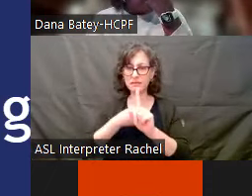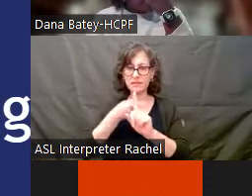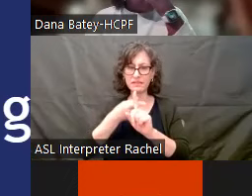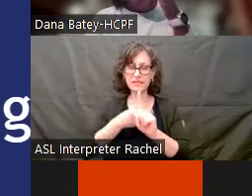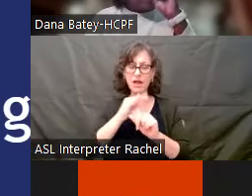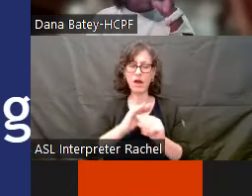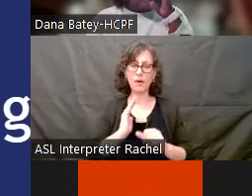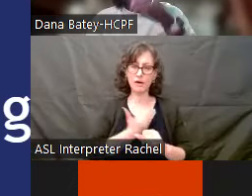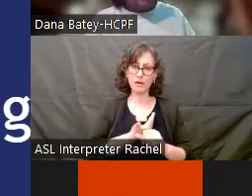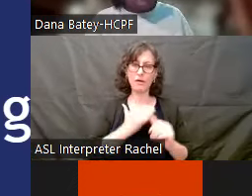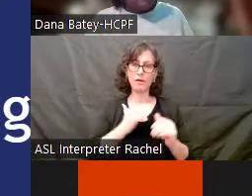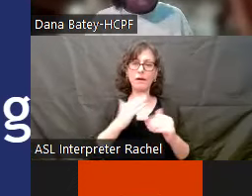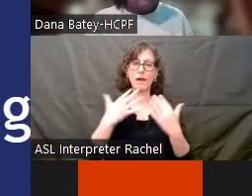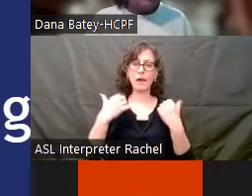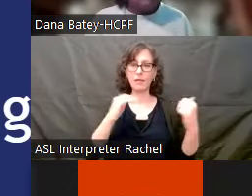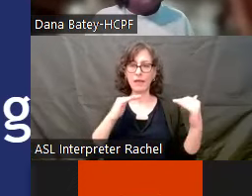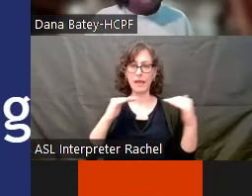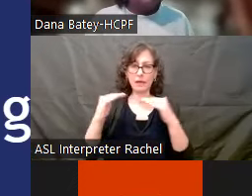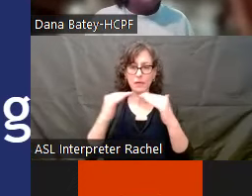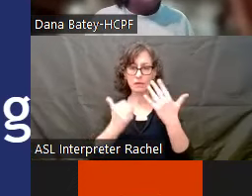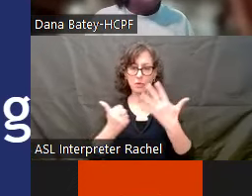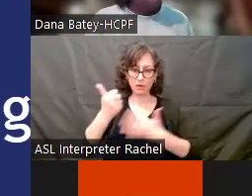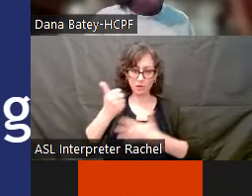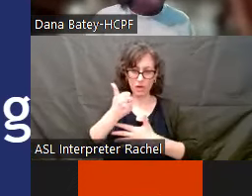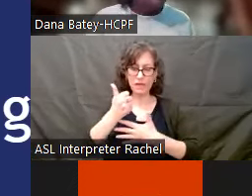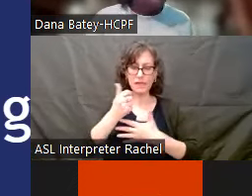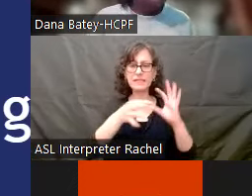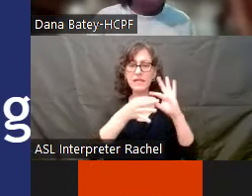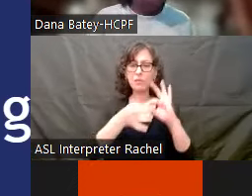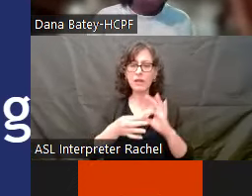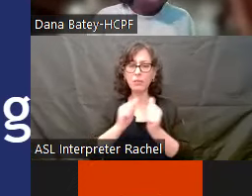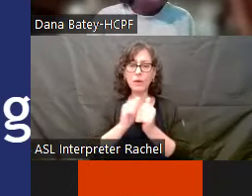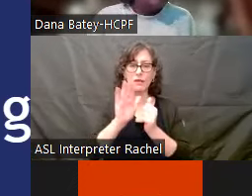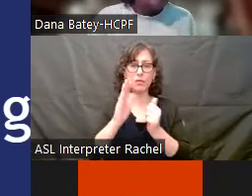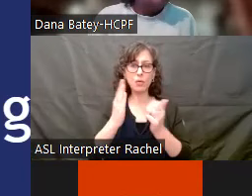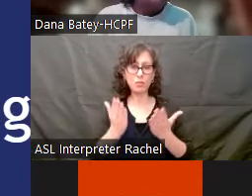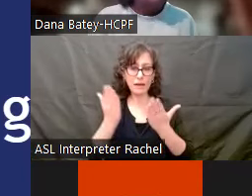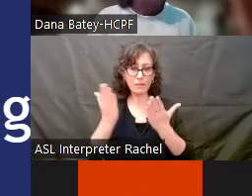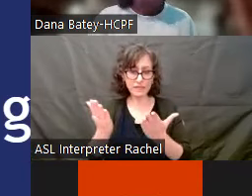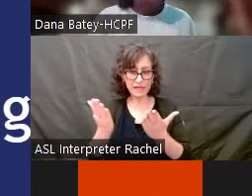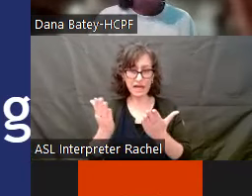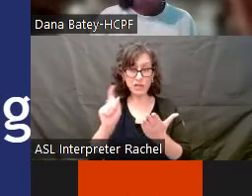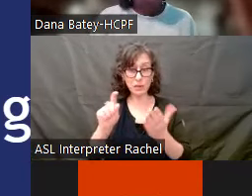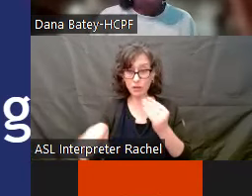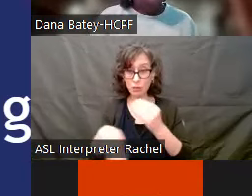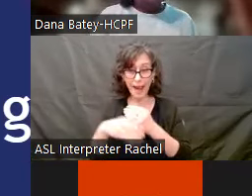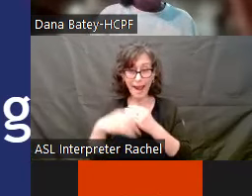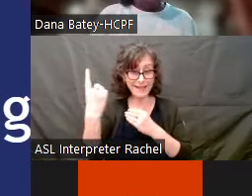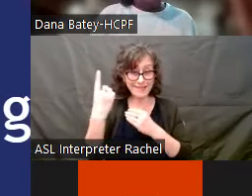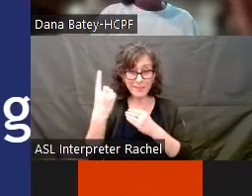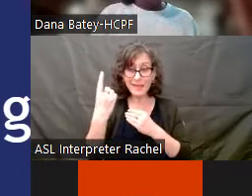priorities, and just kind of see in relation to your recommendations, do you need to add something? Do you need